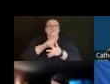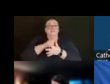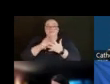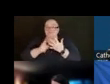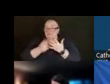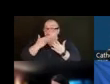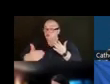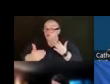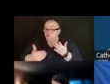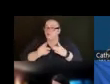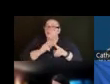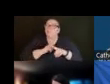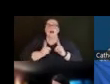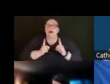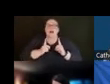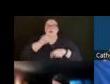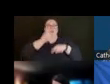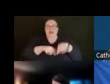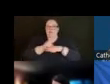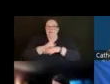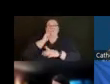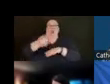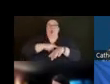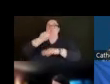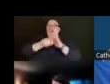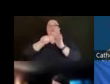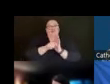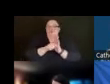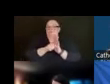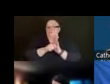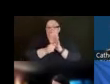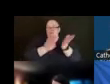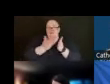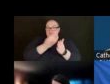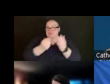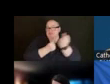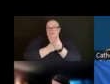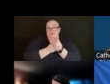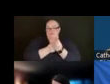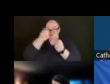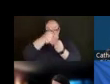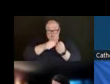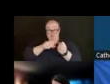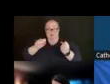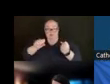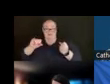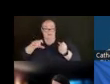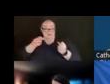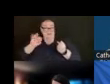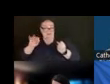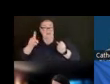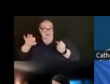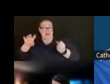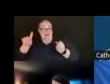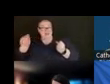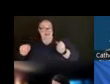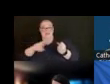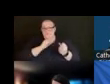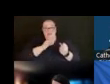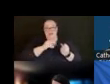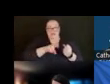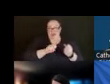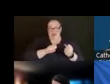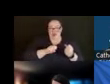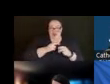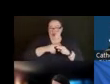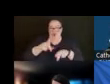and supports. But the good news is if the person was already receiving Mass Health, SSI and Mass Health on the basis of their